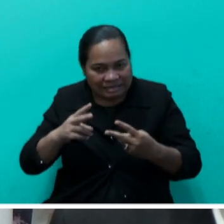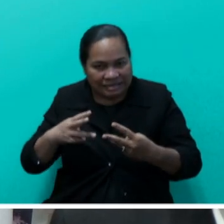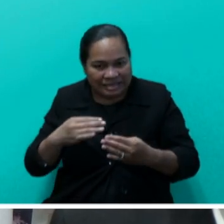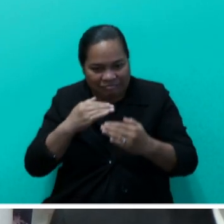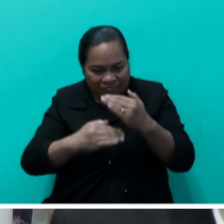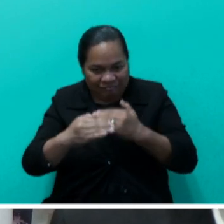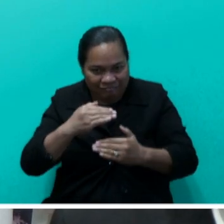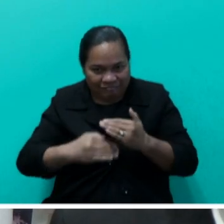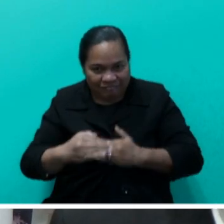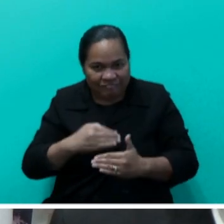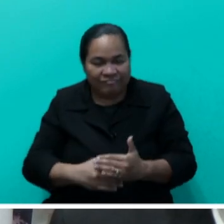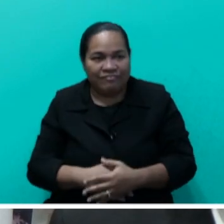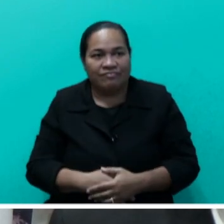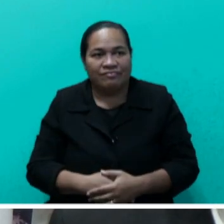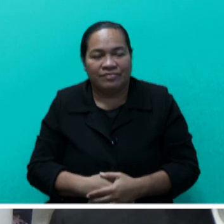The first